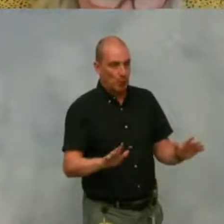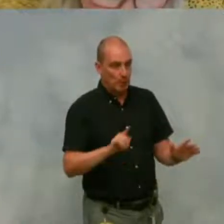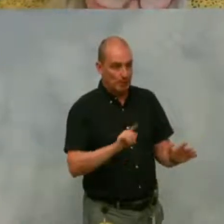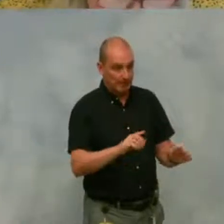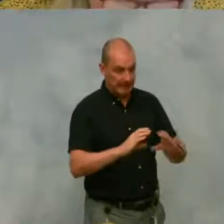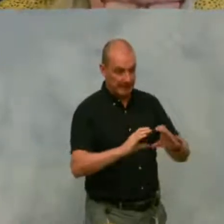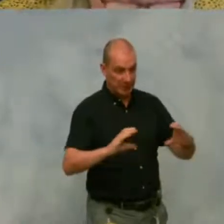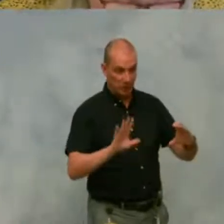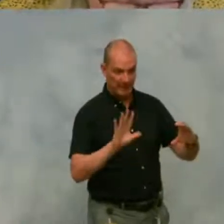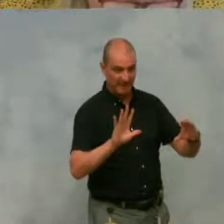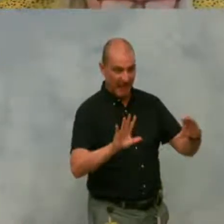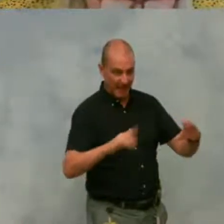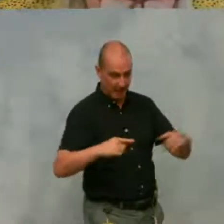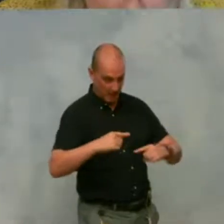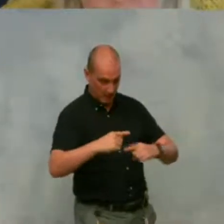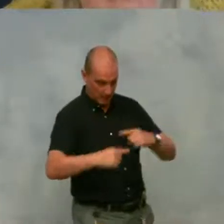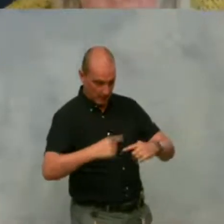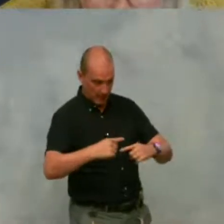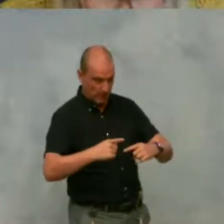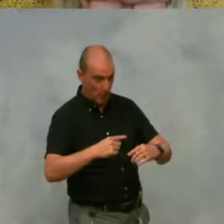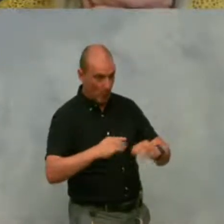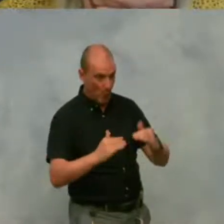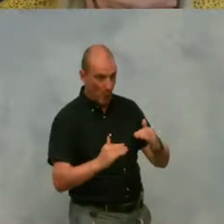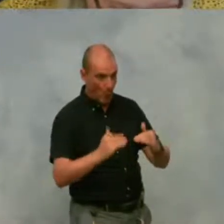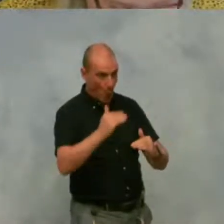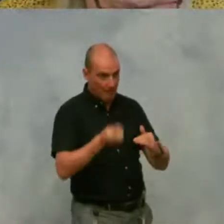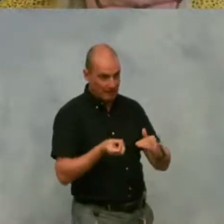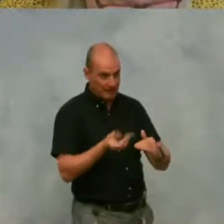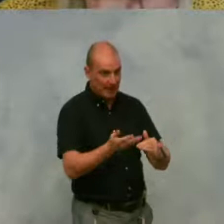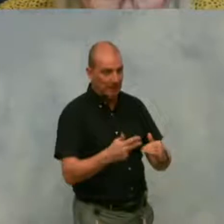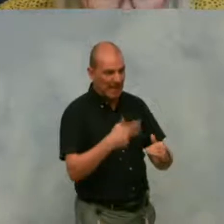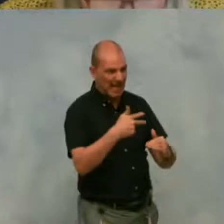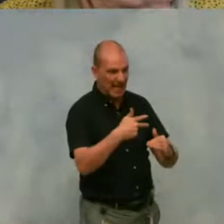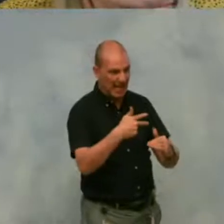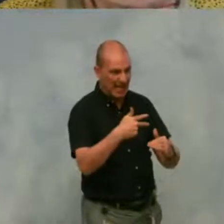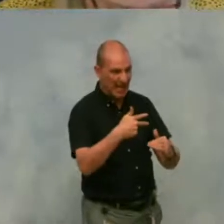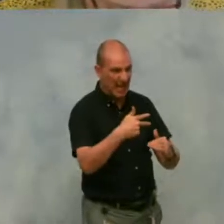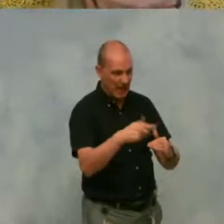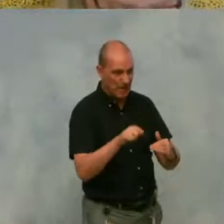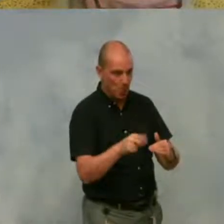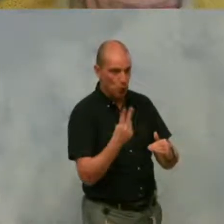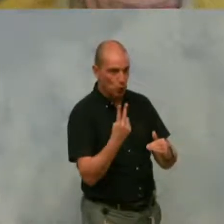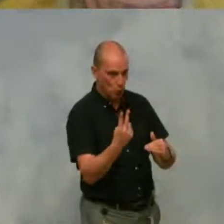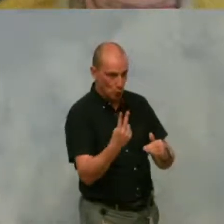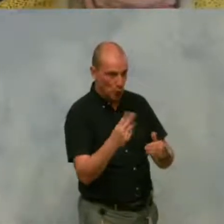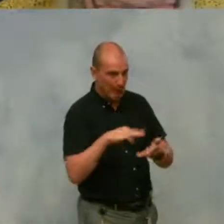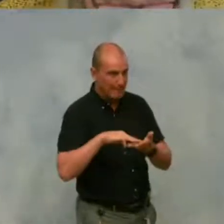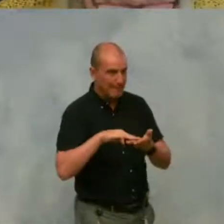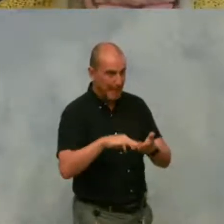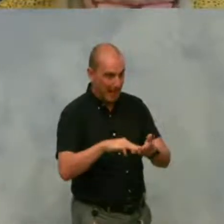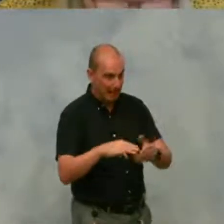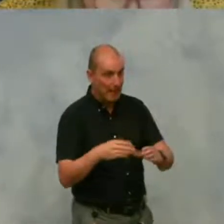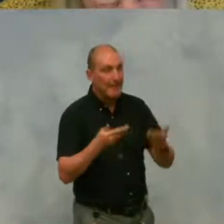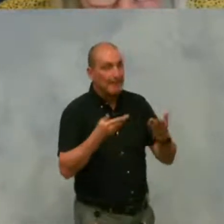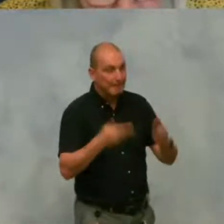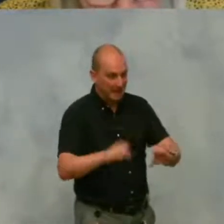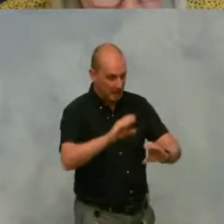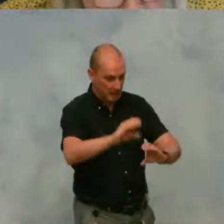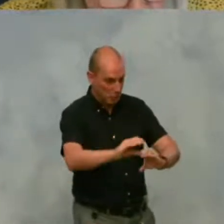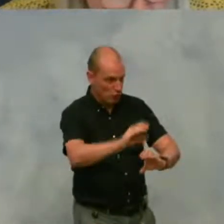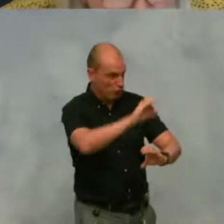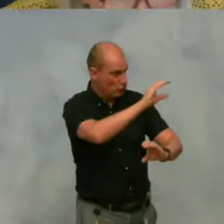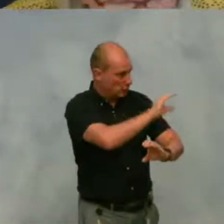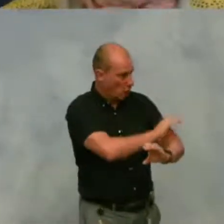position that we're reporting is an overspend of £8.2 million after we've transferred some money to reserves at the end of the year. That's not